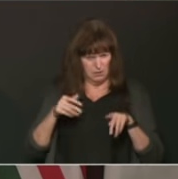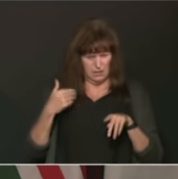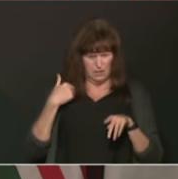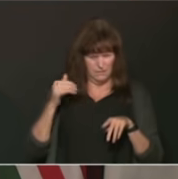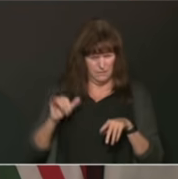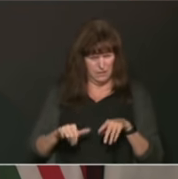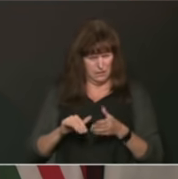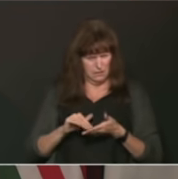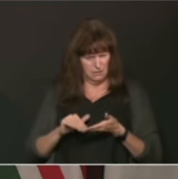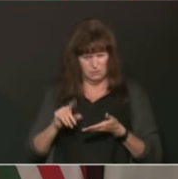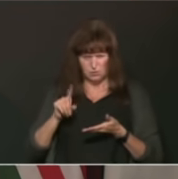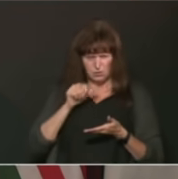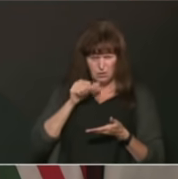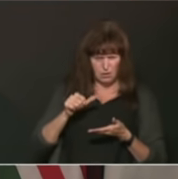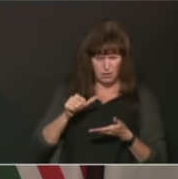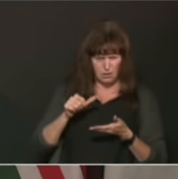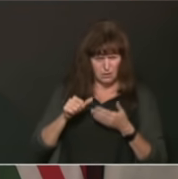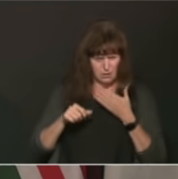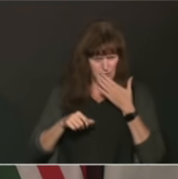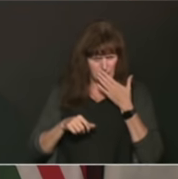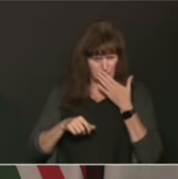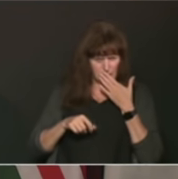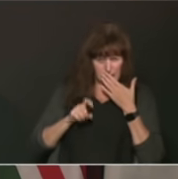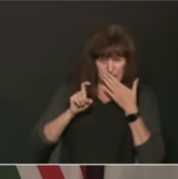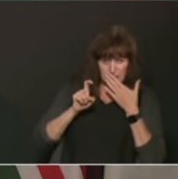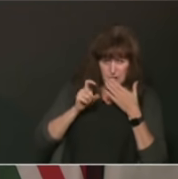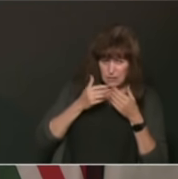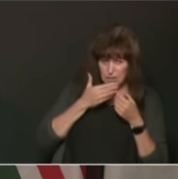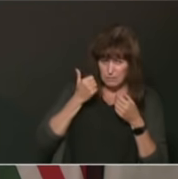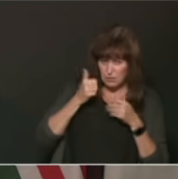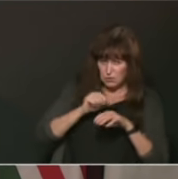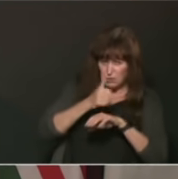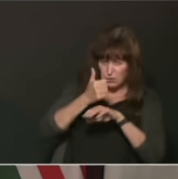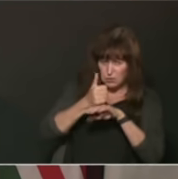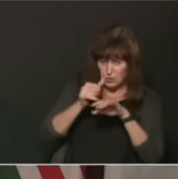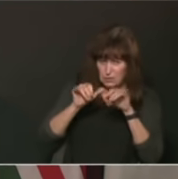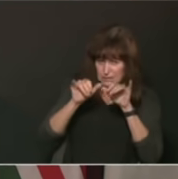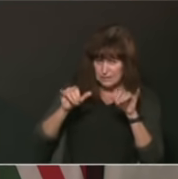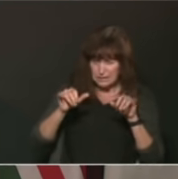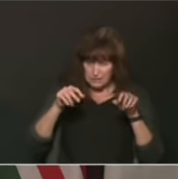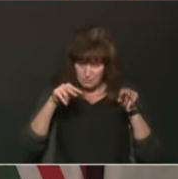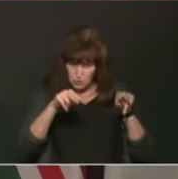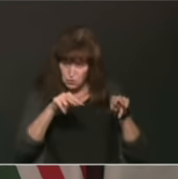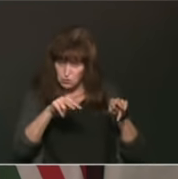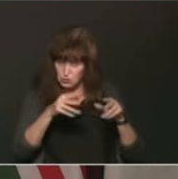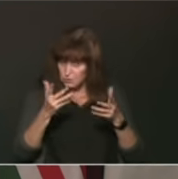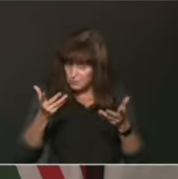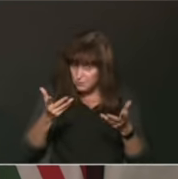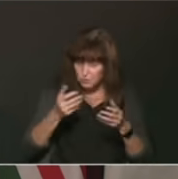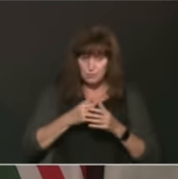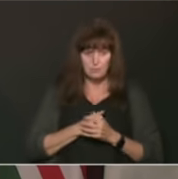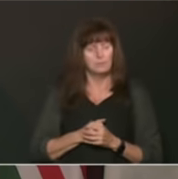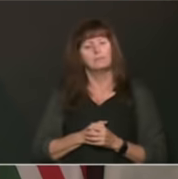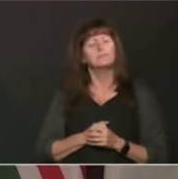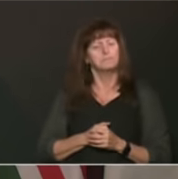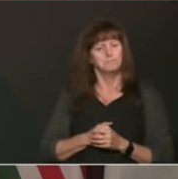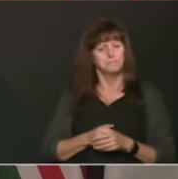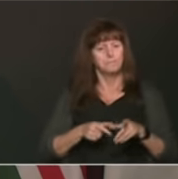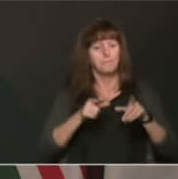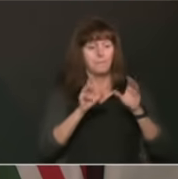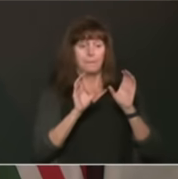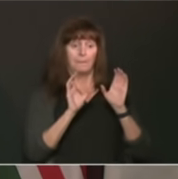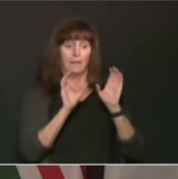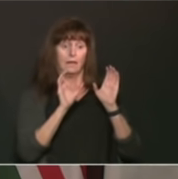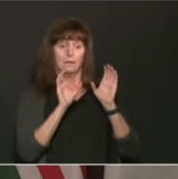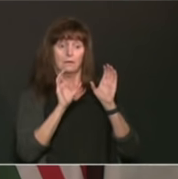keep an eye on this? So the certification validation process is a process that is to